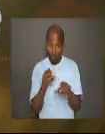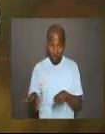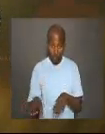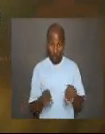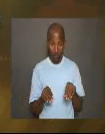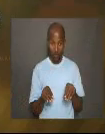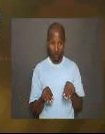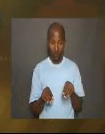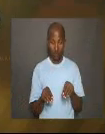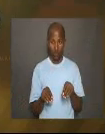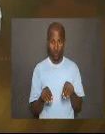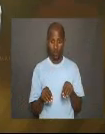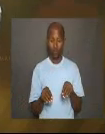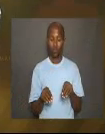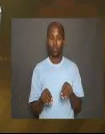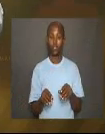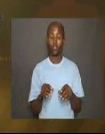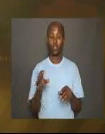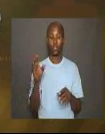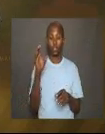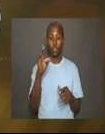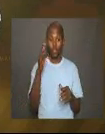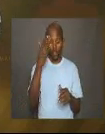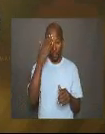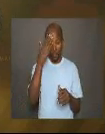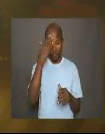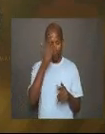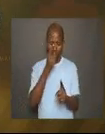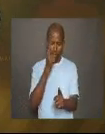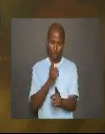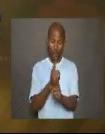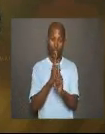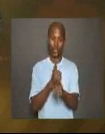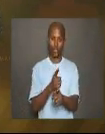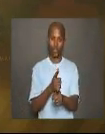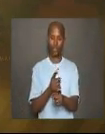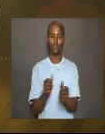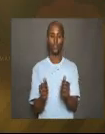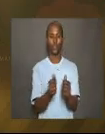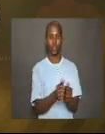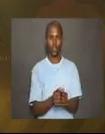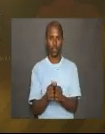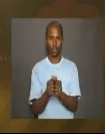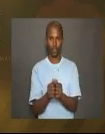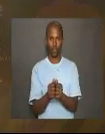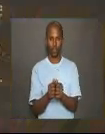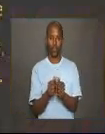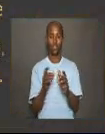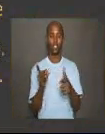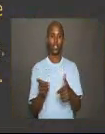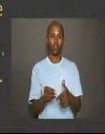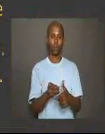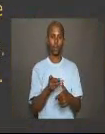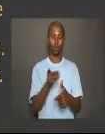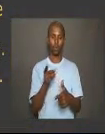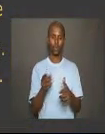Have you finished, students? Let us determine the correct answers together.